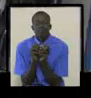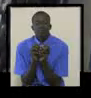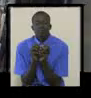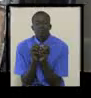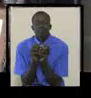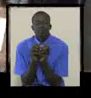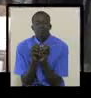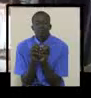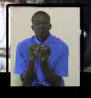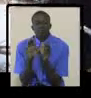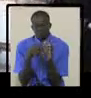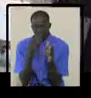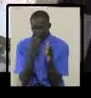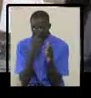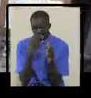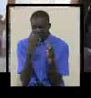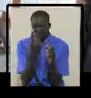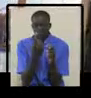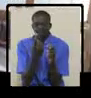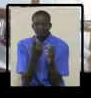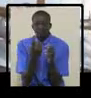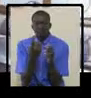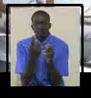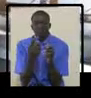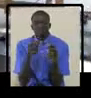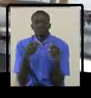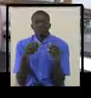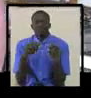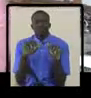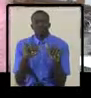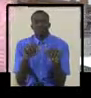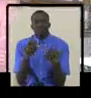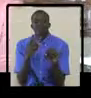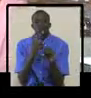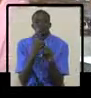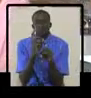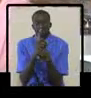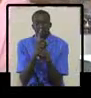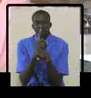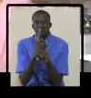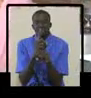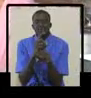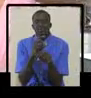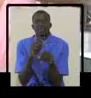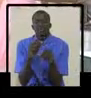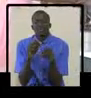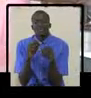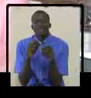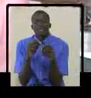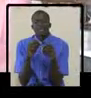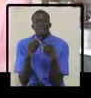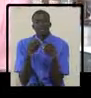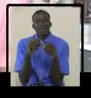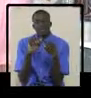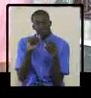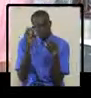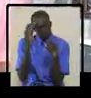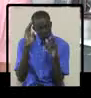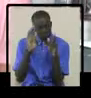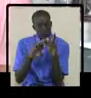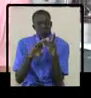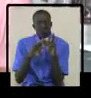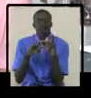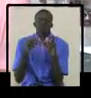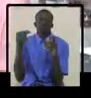No, you'll have to come and see for yourself. We're living in the 21st century, you know. Surely you should know